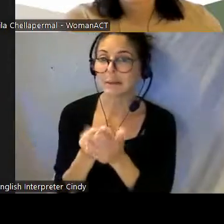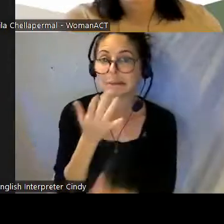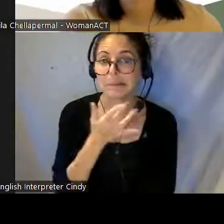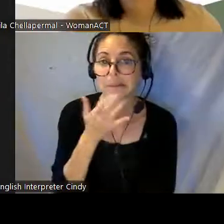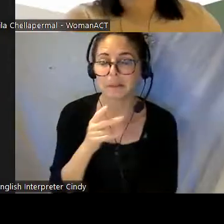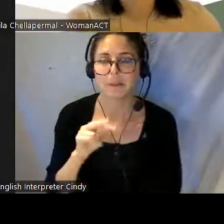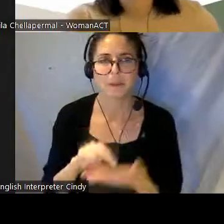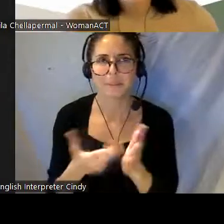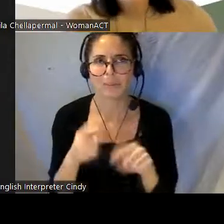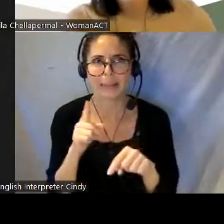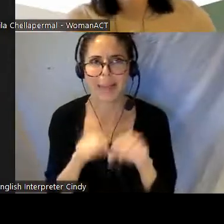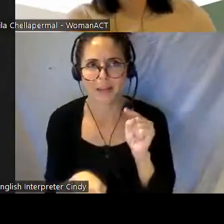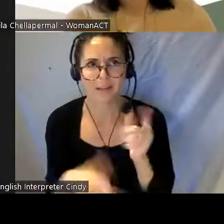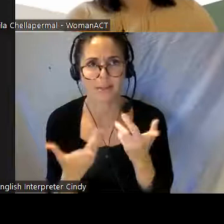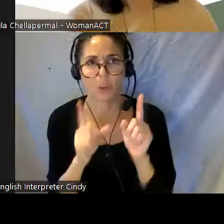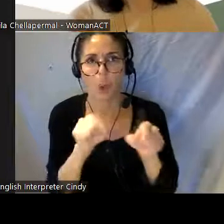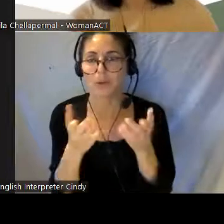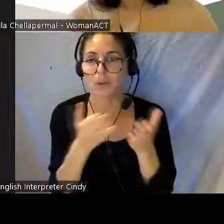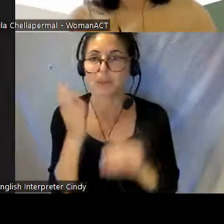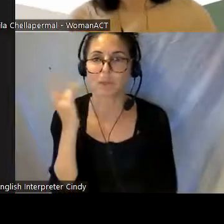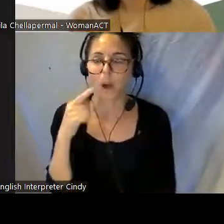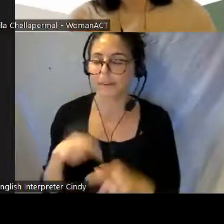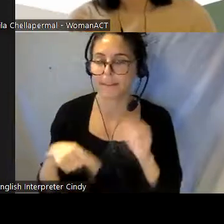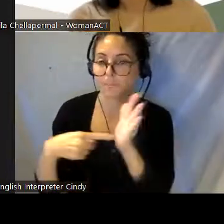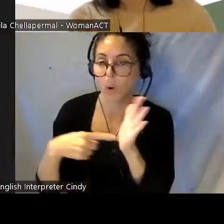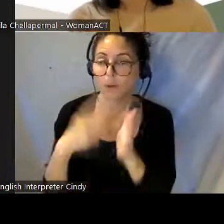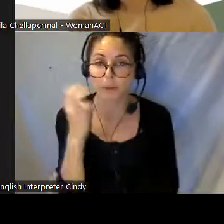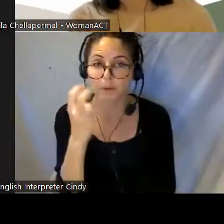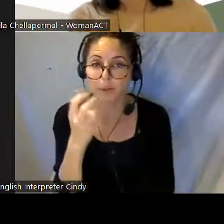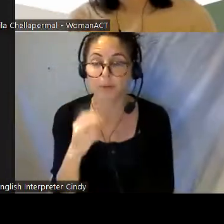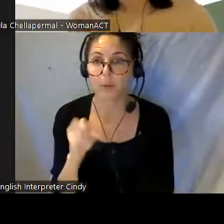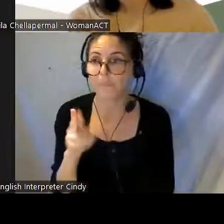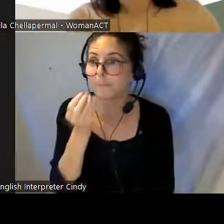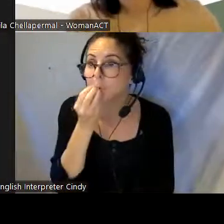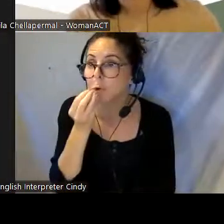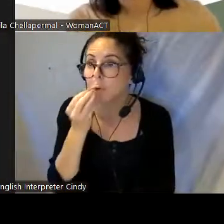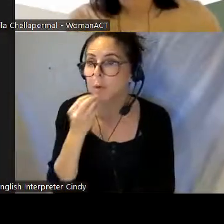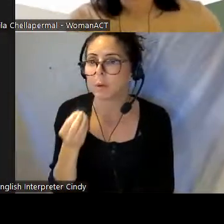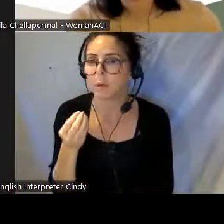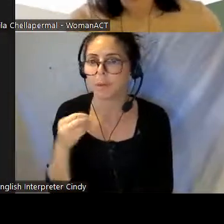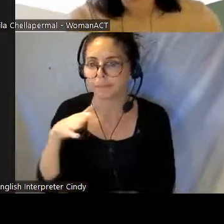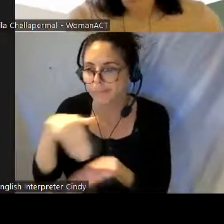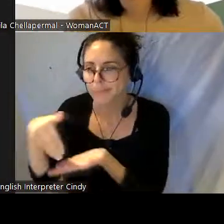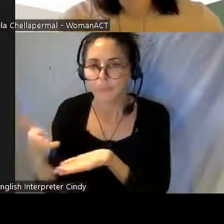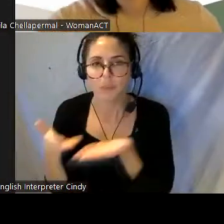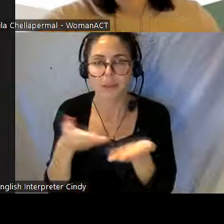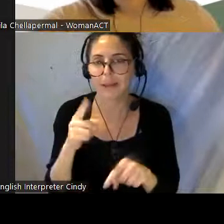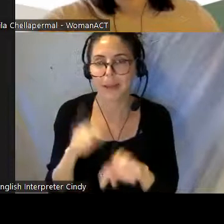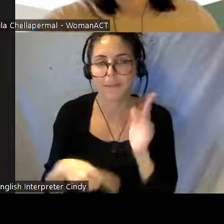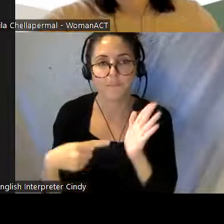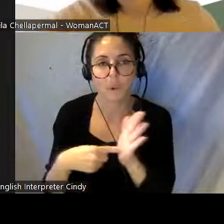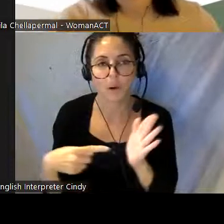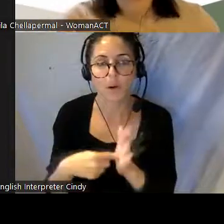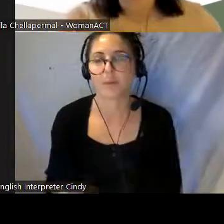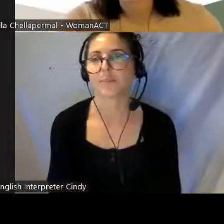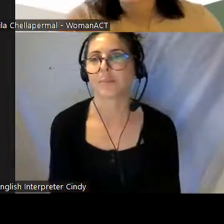access services because of transportation, because of food as well, in case they had to travel a lot, and in clothing. Again, in